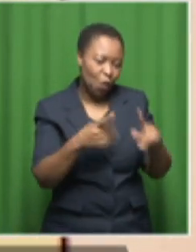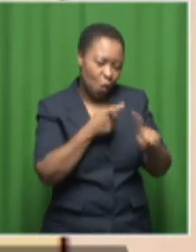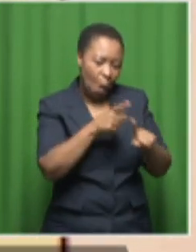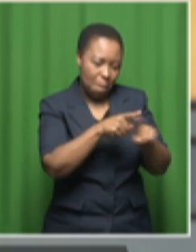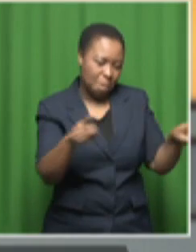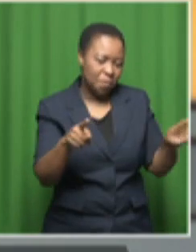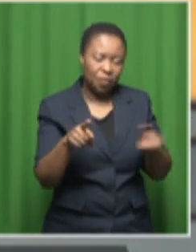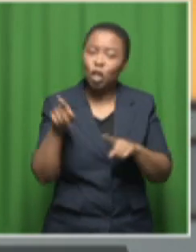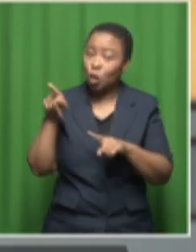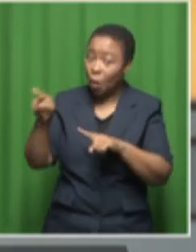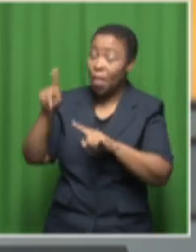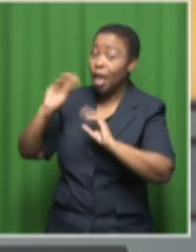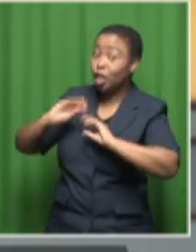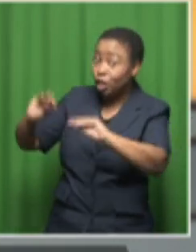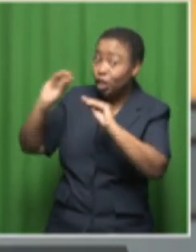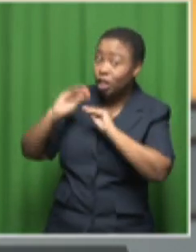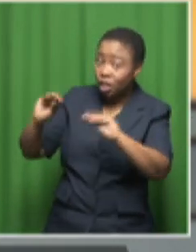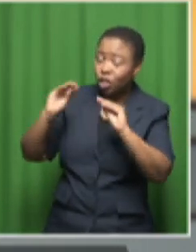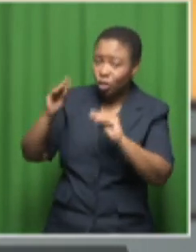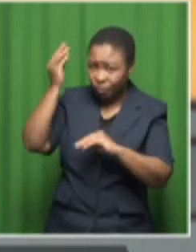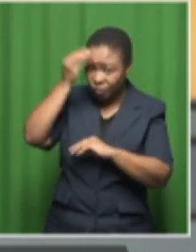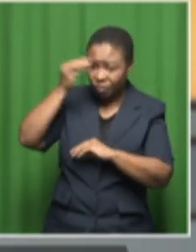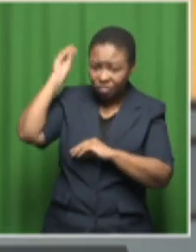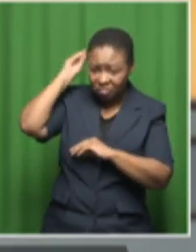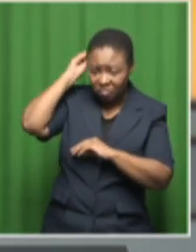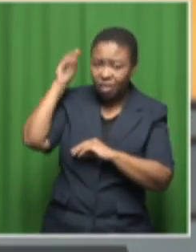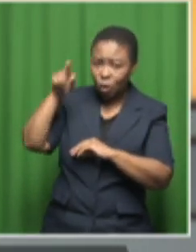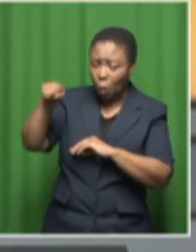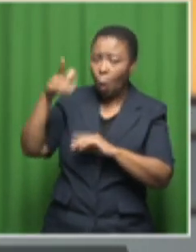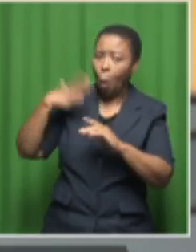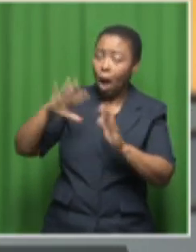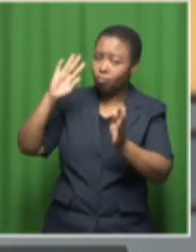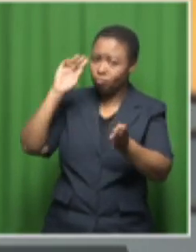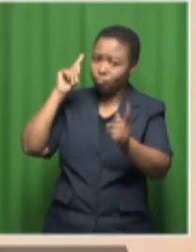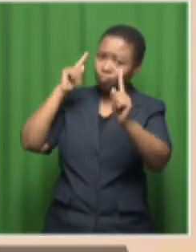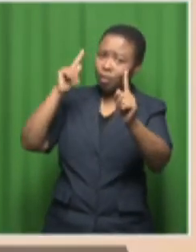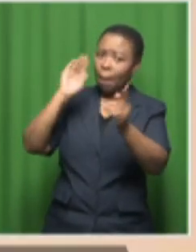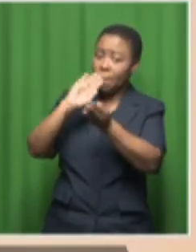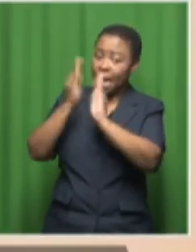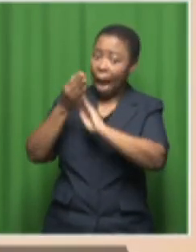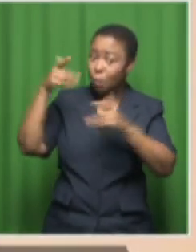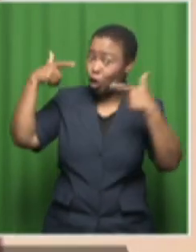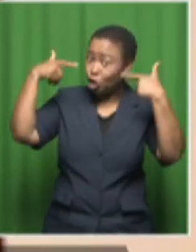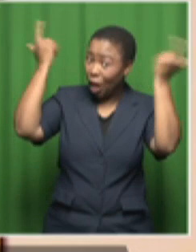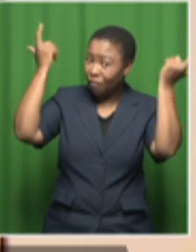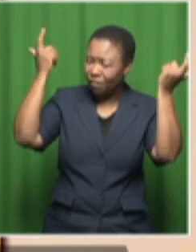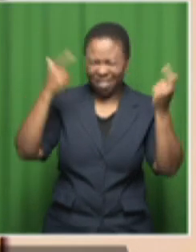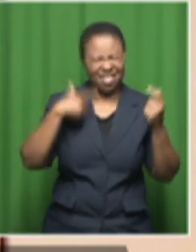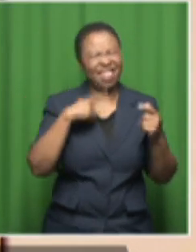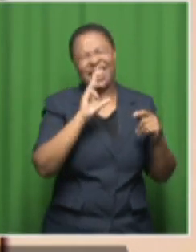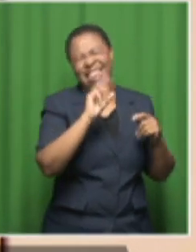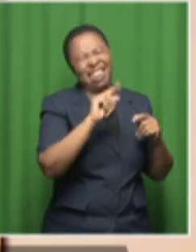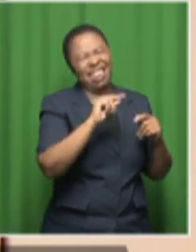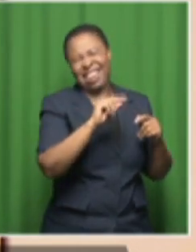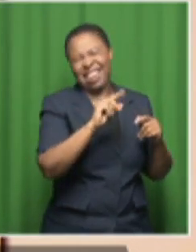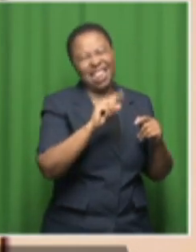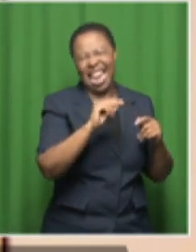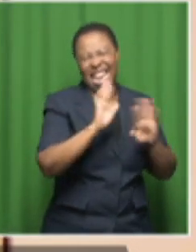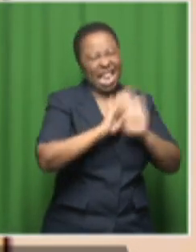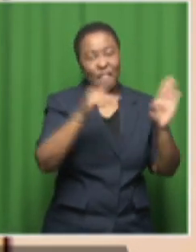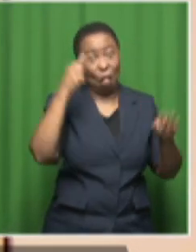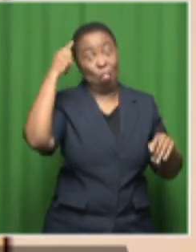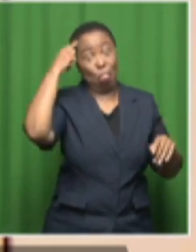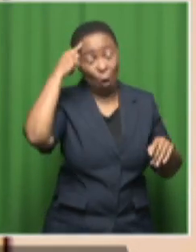teaching you, did you have it in mind that you wanted to be a chef when you grew up? Never. Really? It never crossed my mind,